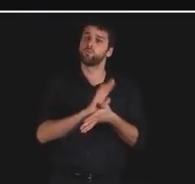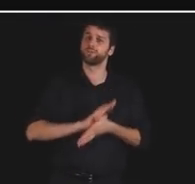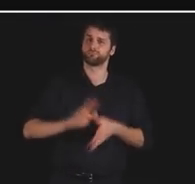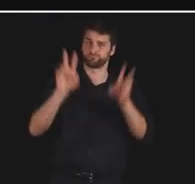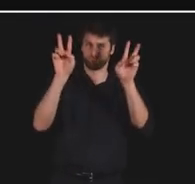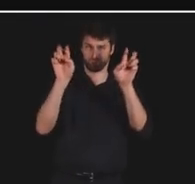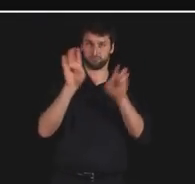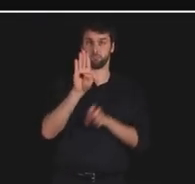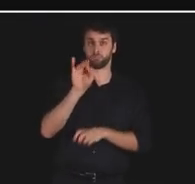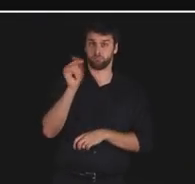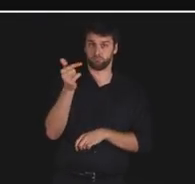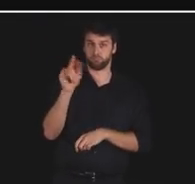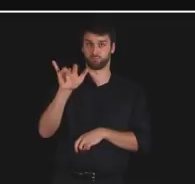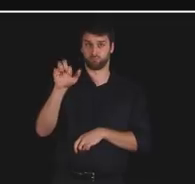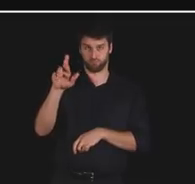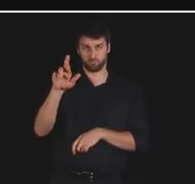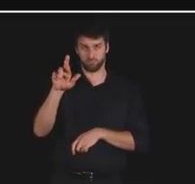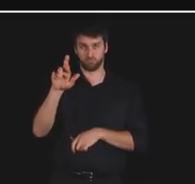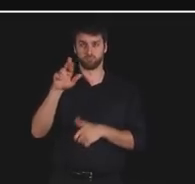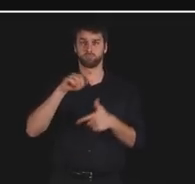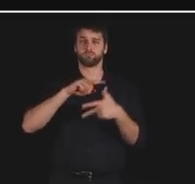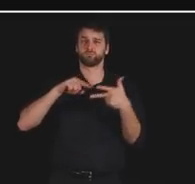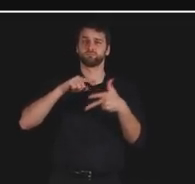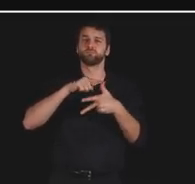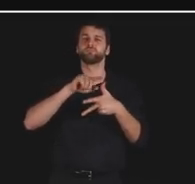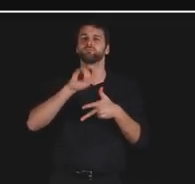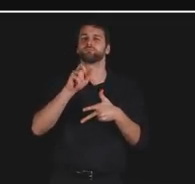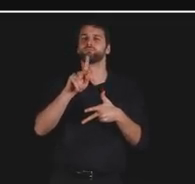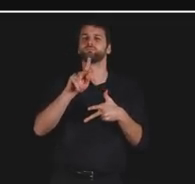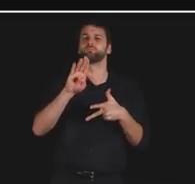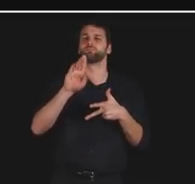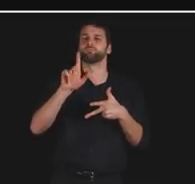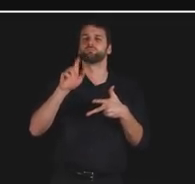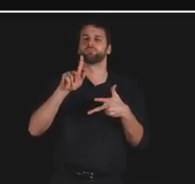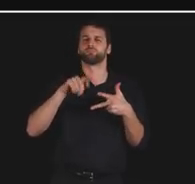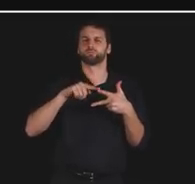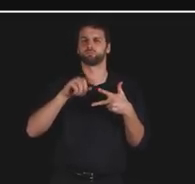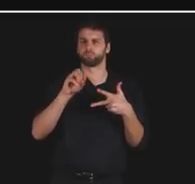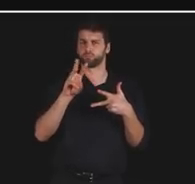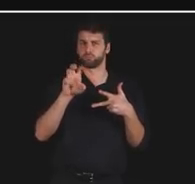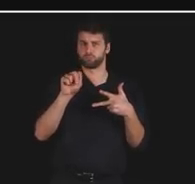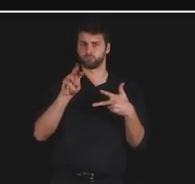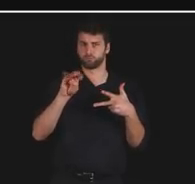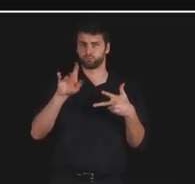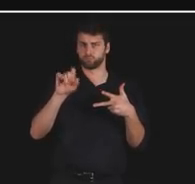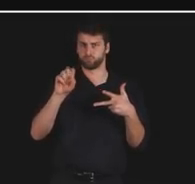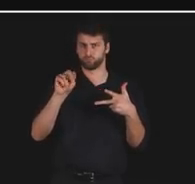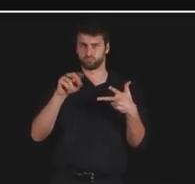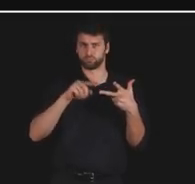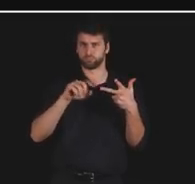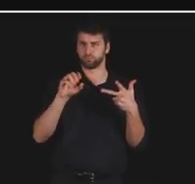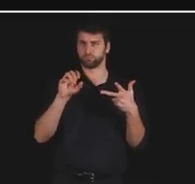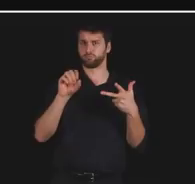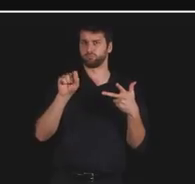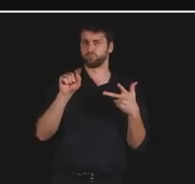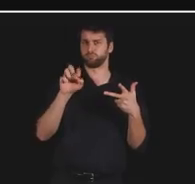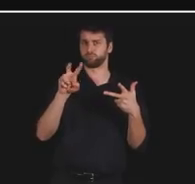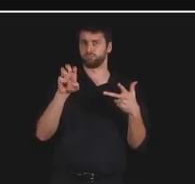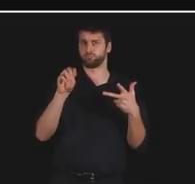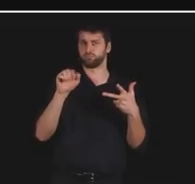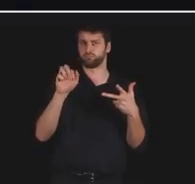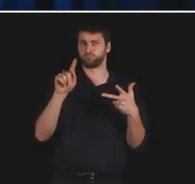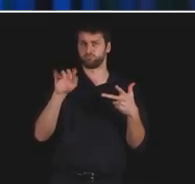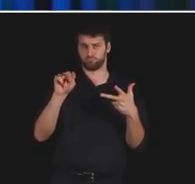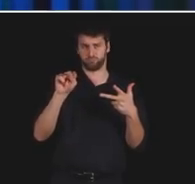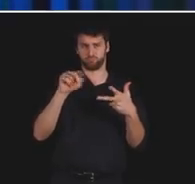few of you. Jack Black, Owen Wilson, Steve Martin playing bird watchers. This was actually based on a true story of three gentlemen